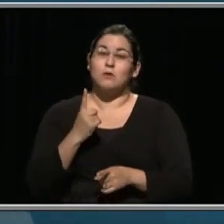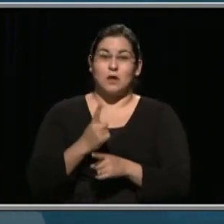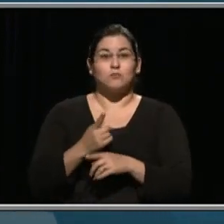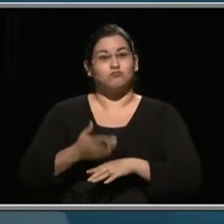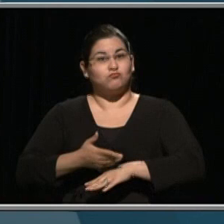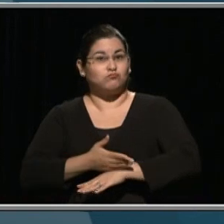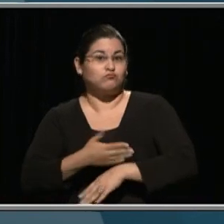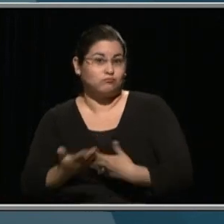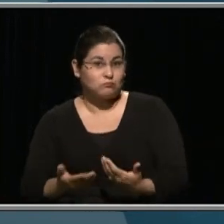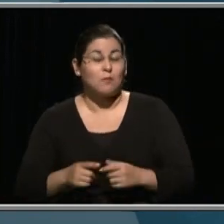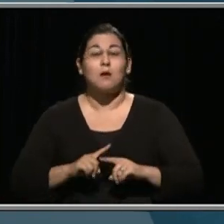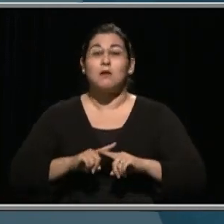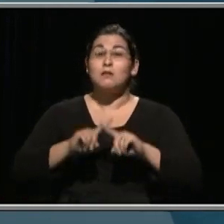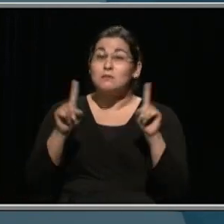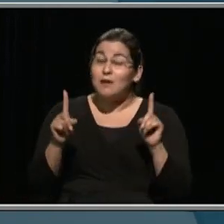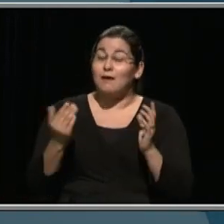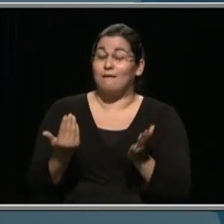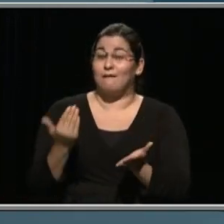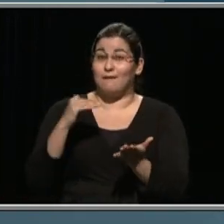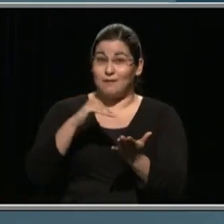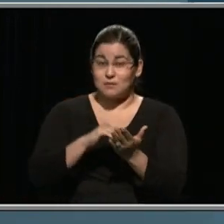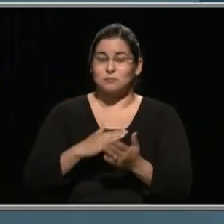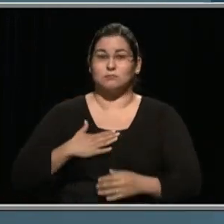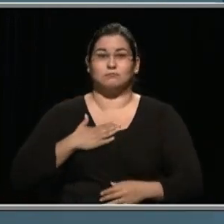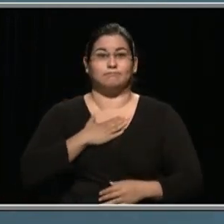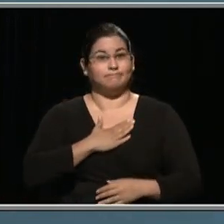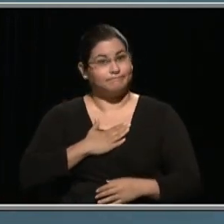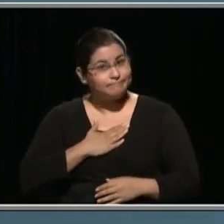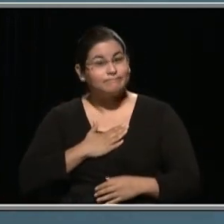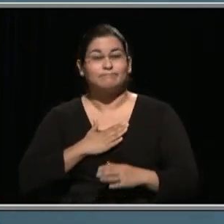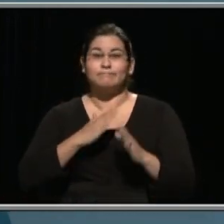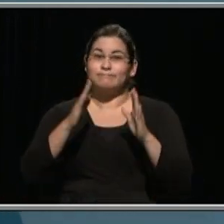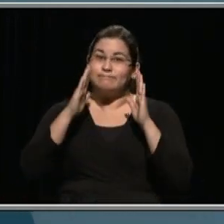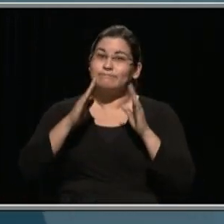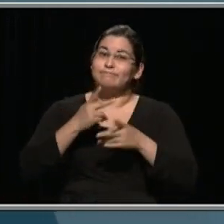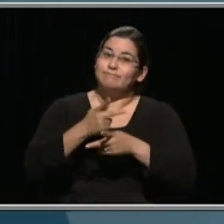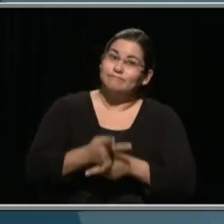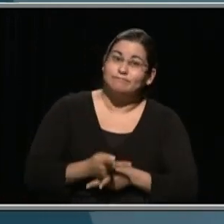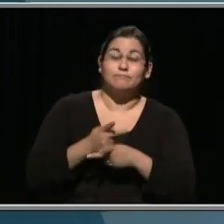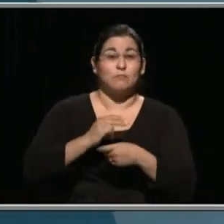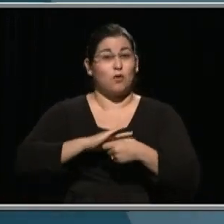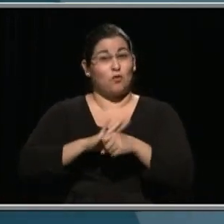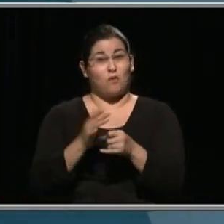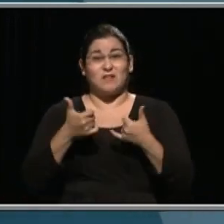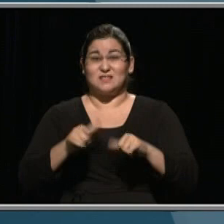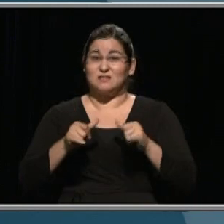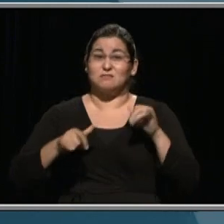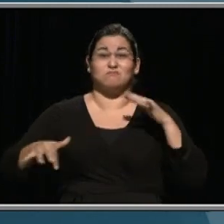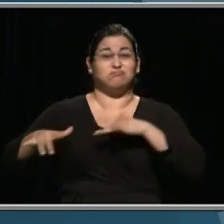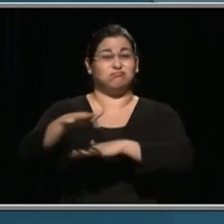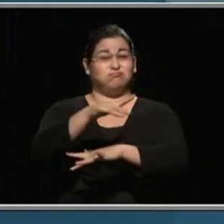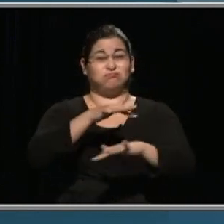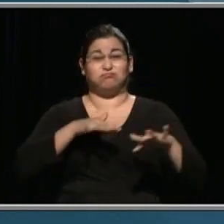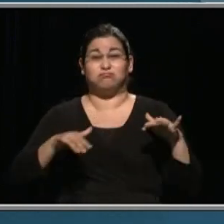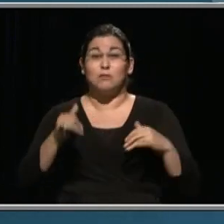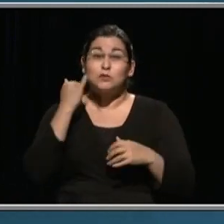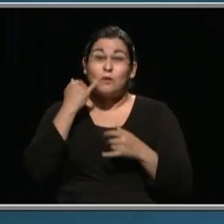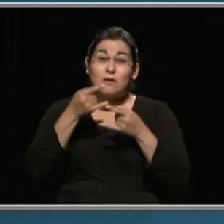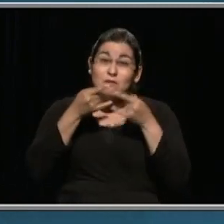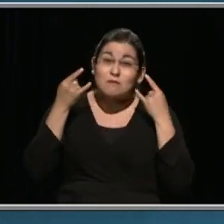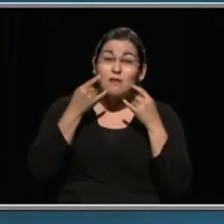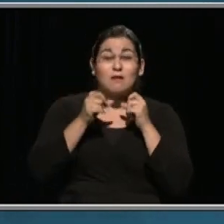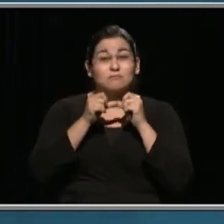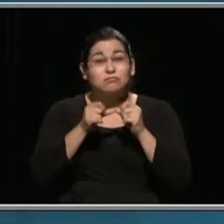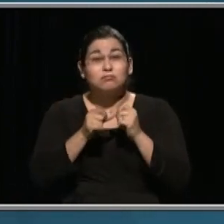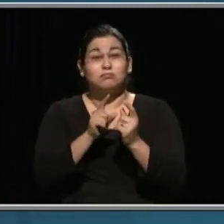direction. But, again, please stay vigilant. COVID-19 is still in our community, and if we keep up the mask wearing and